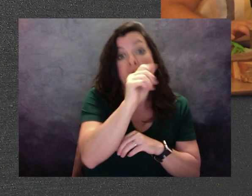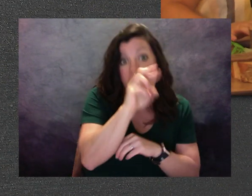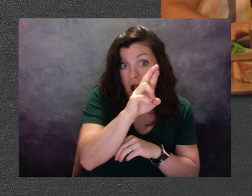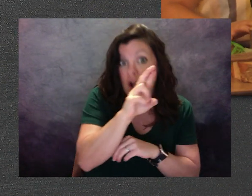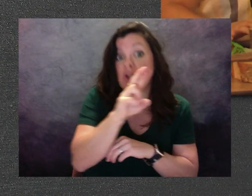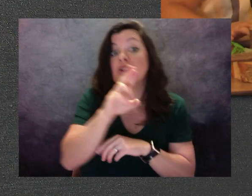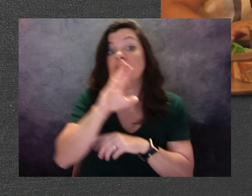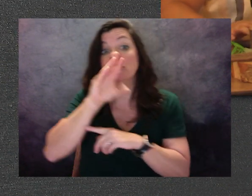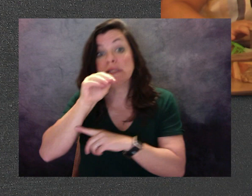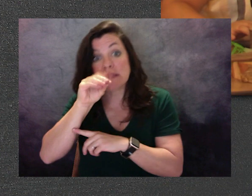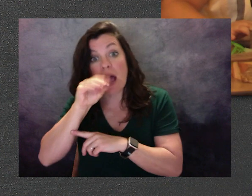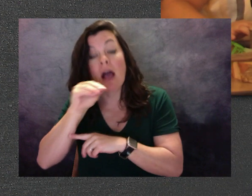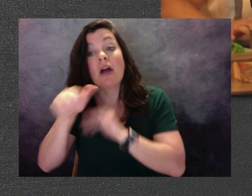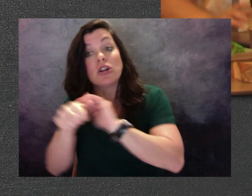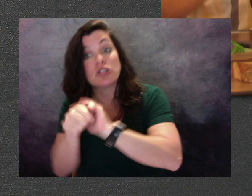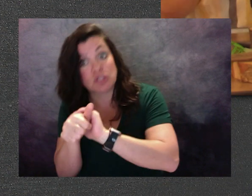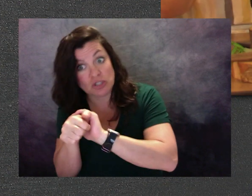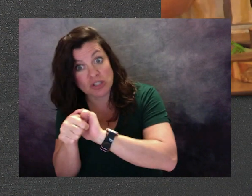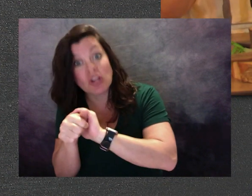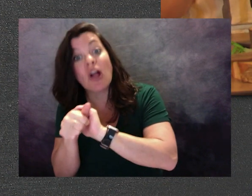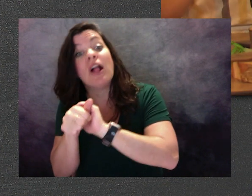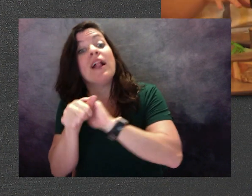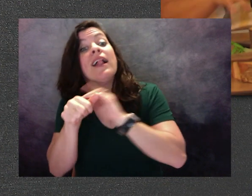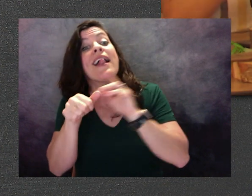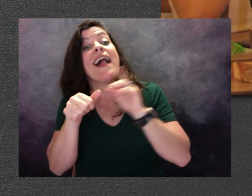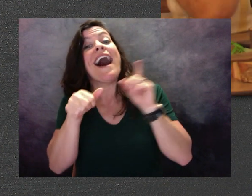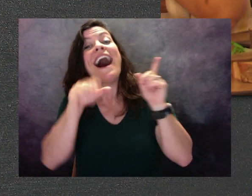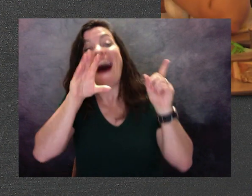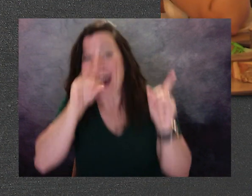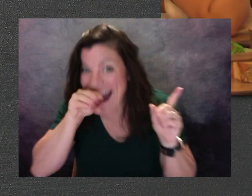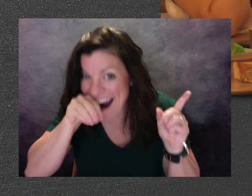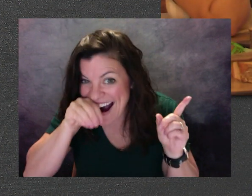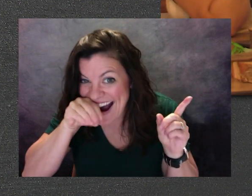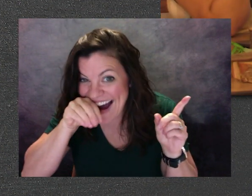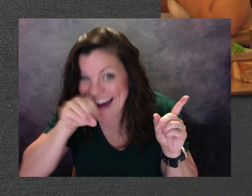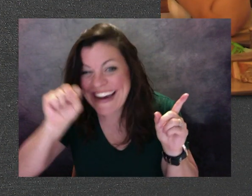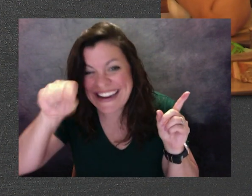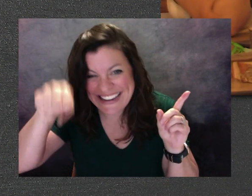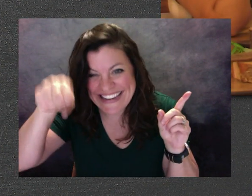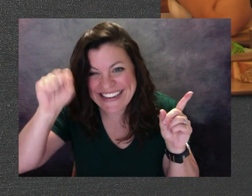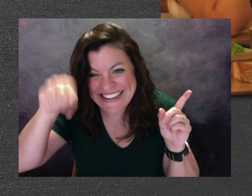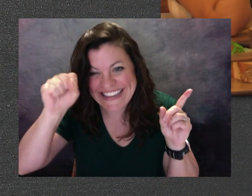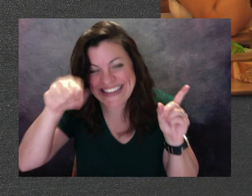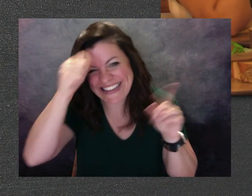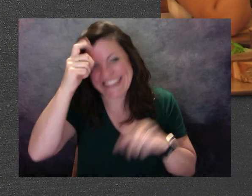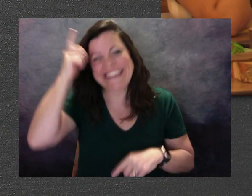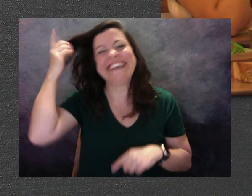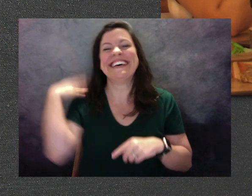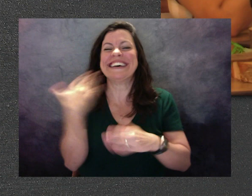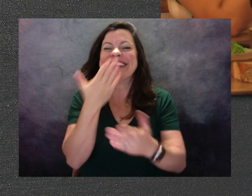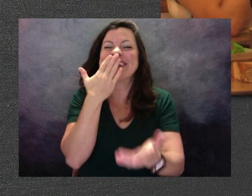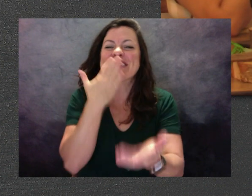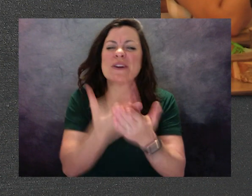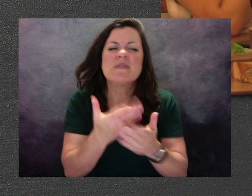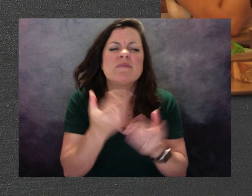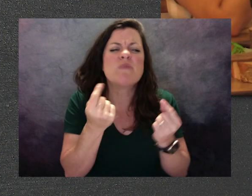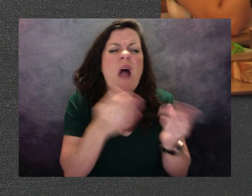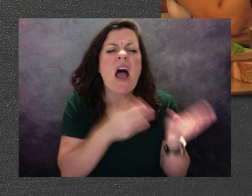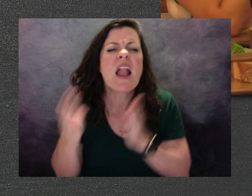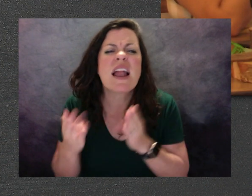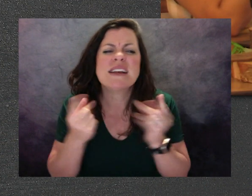duck, turtle, yes. And then what's our next one? What comes after the turtle?